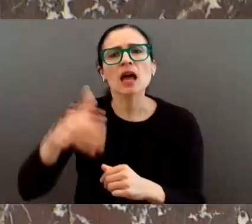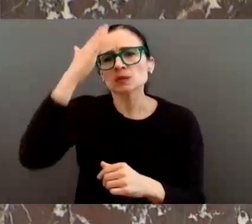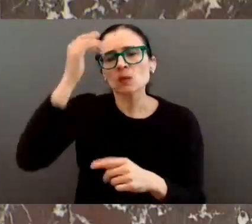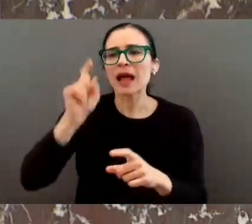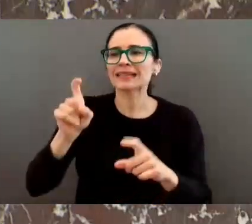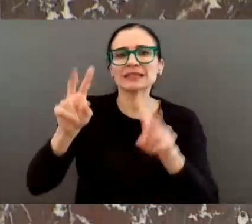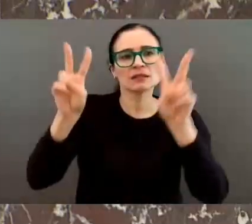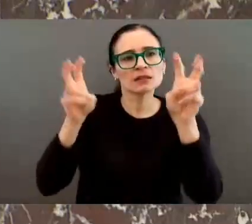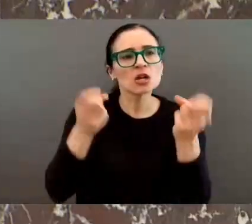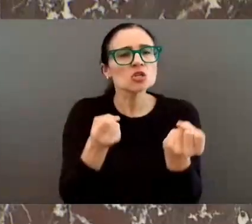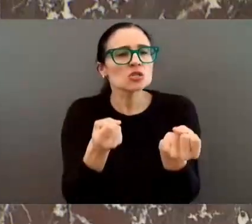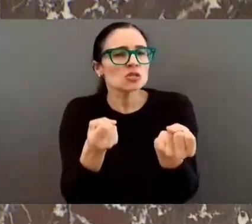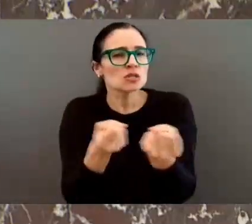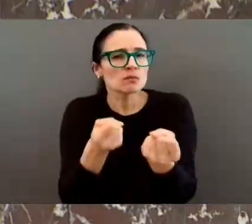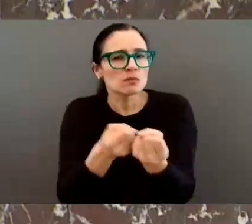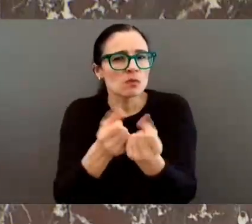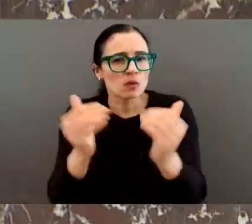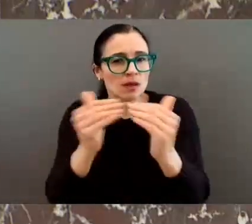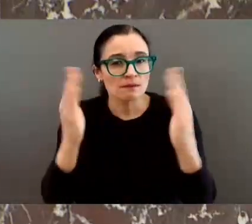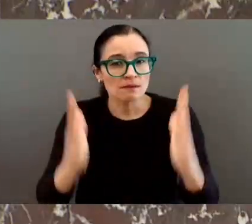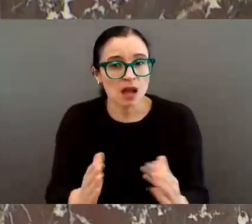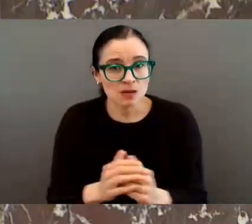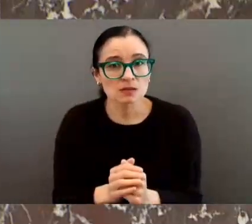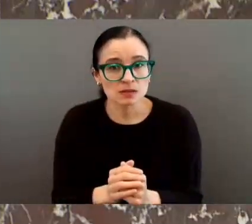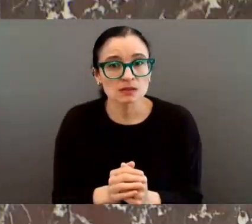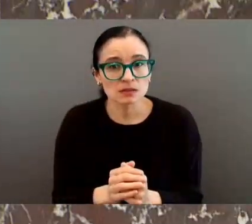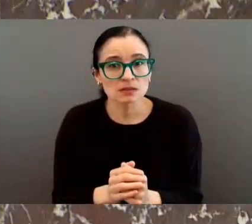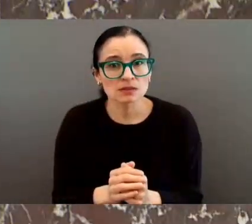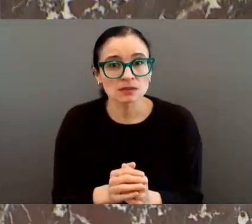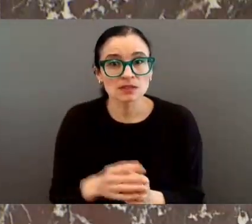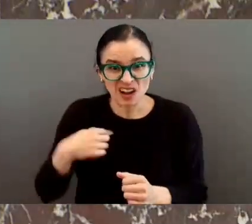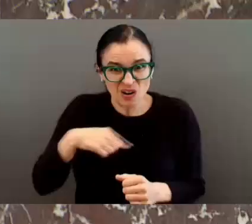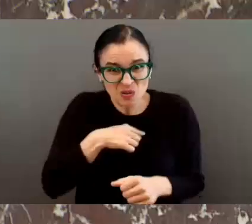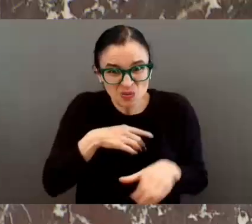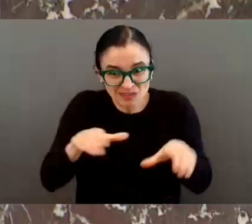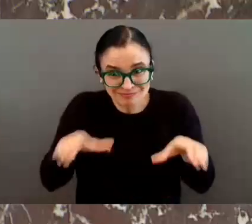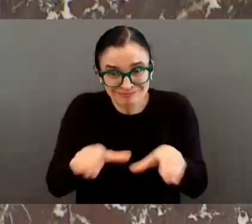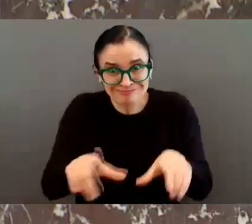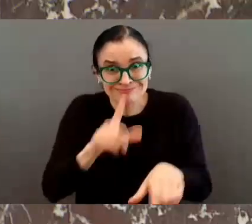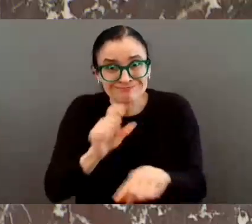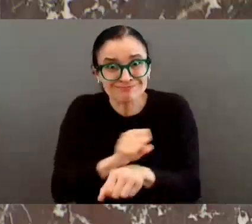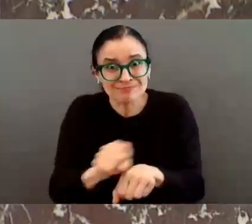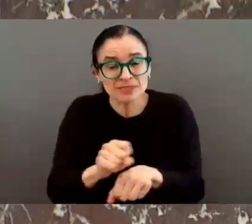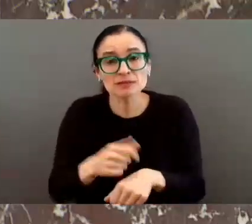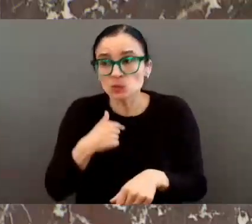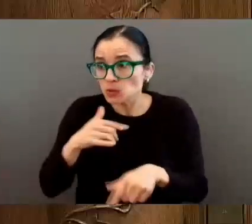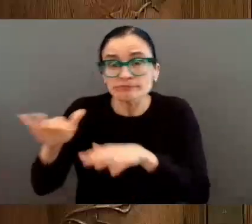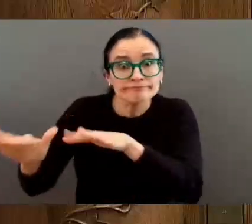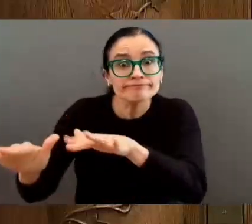communities. But what we need from you is to go out there in your communities and say why it's needed. And that's what we're not hearing so far.